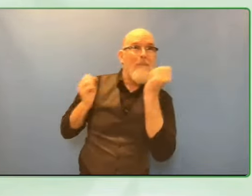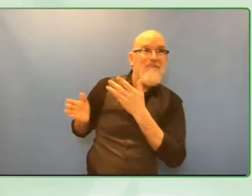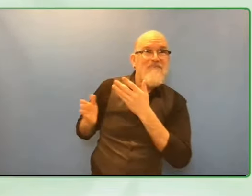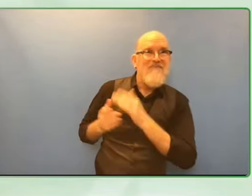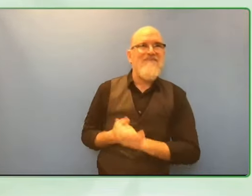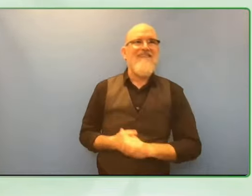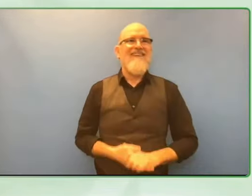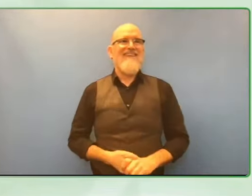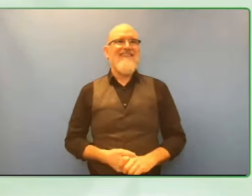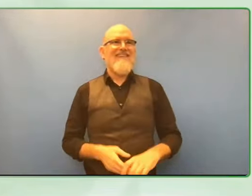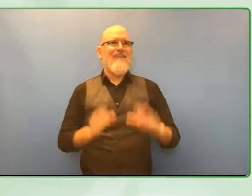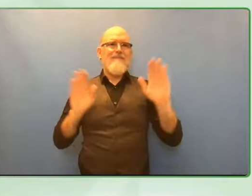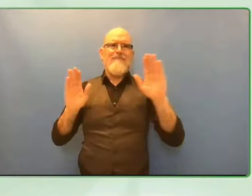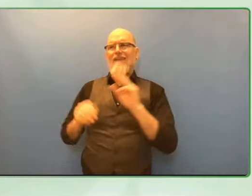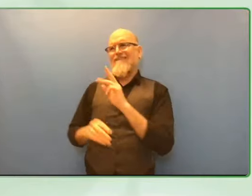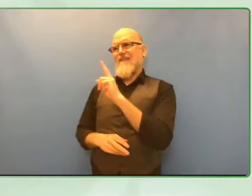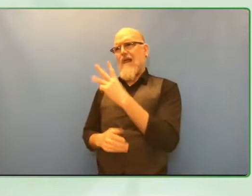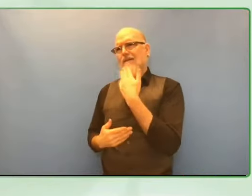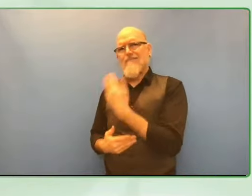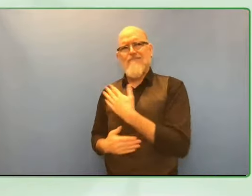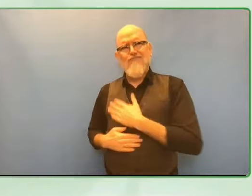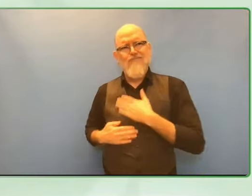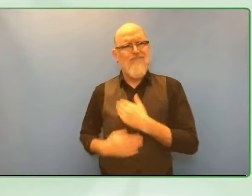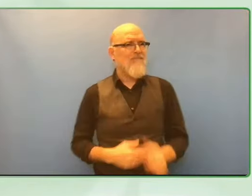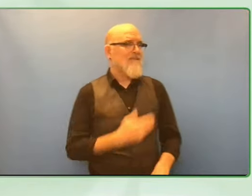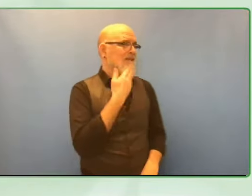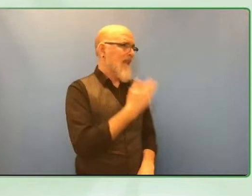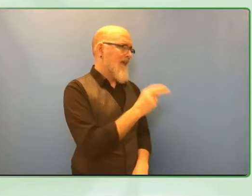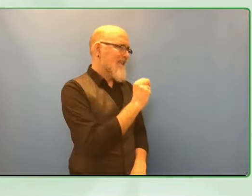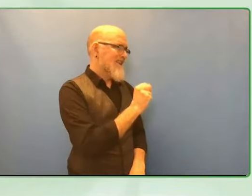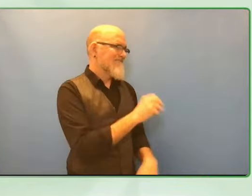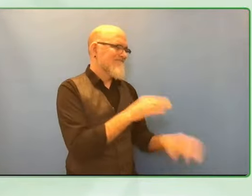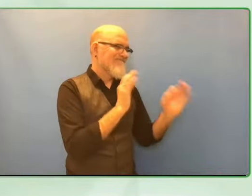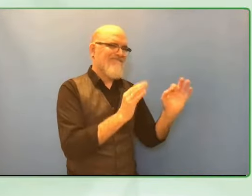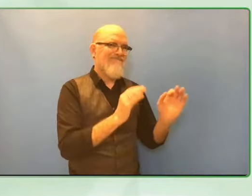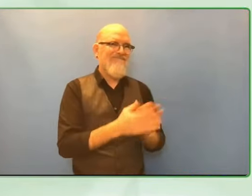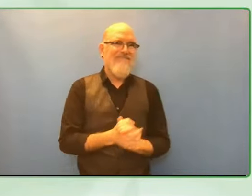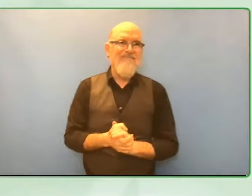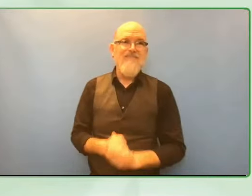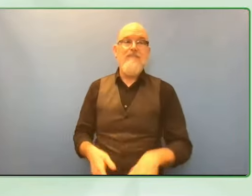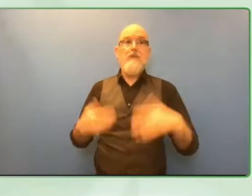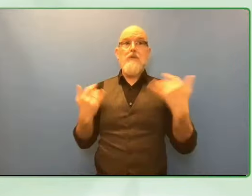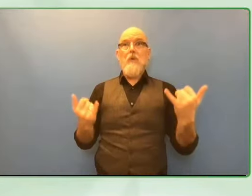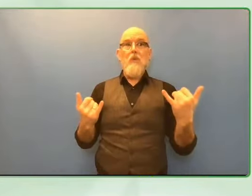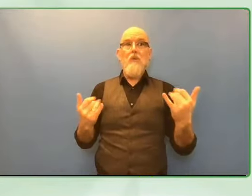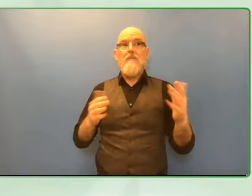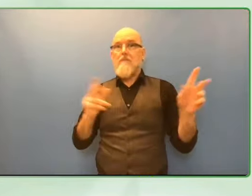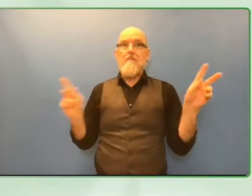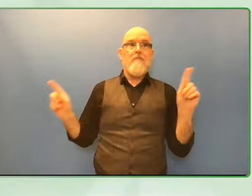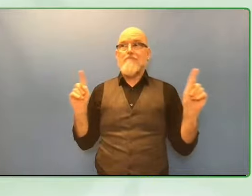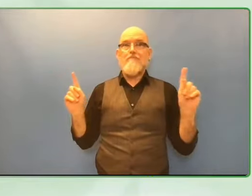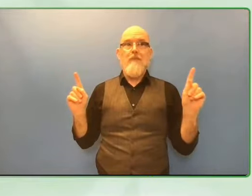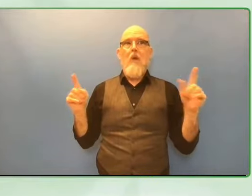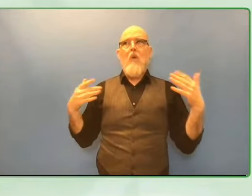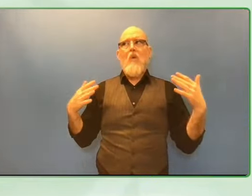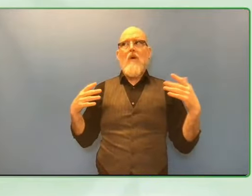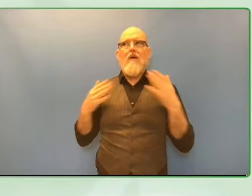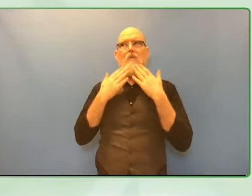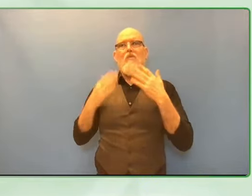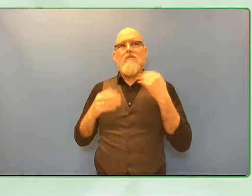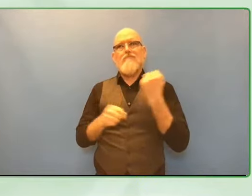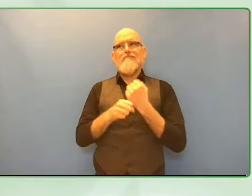you. Nick, Thank you. It sounds as if you're running something absolutely superb. And goodbye from me from Vienna.